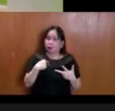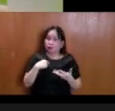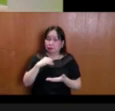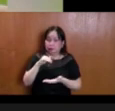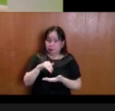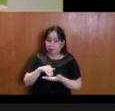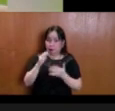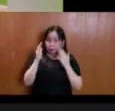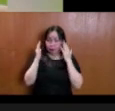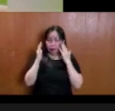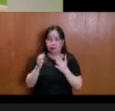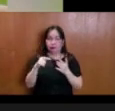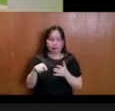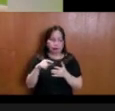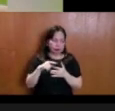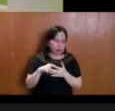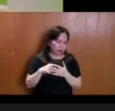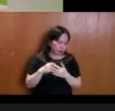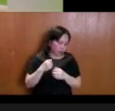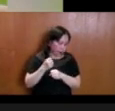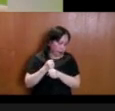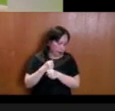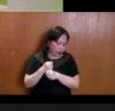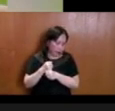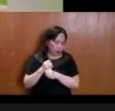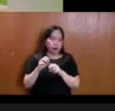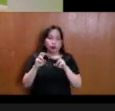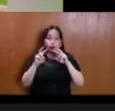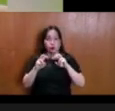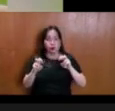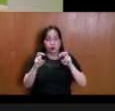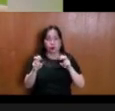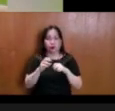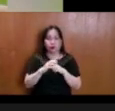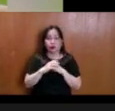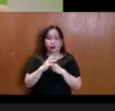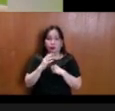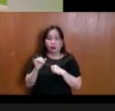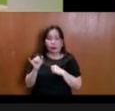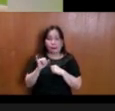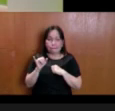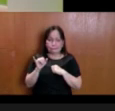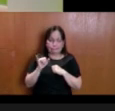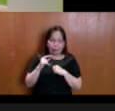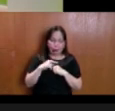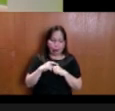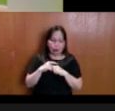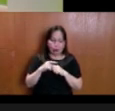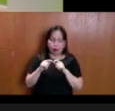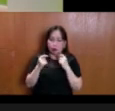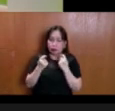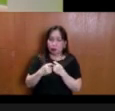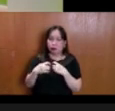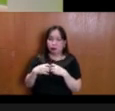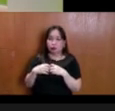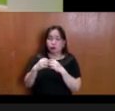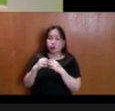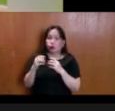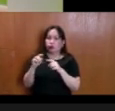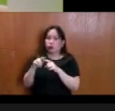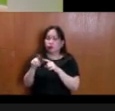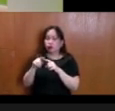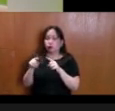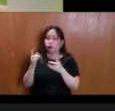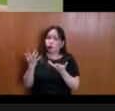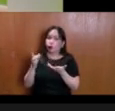heavily focused on conducting research. Actually, the team has published quite a number of works,